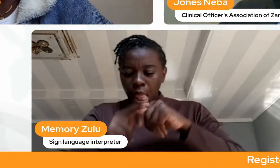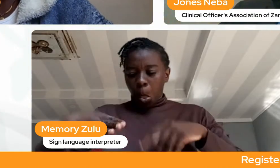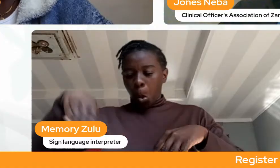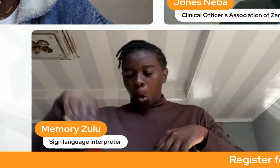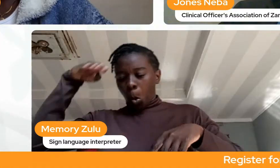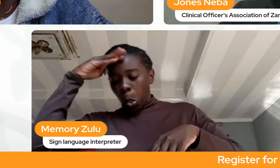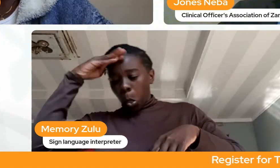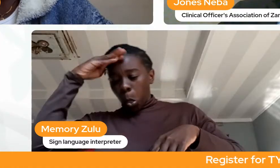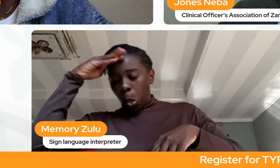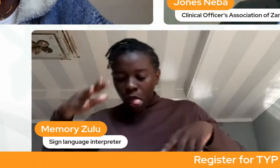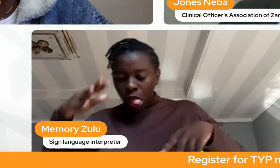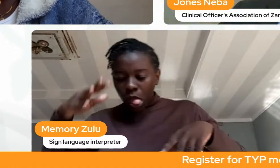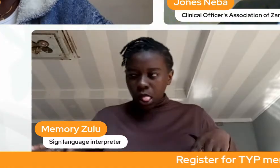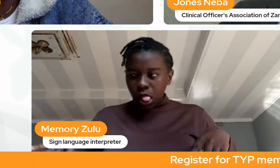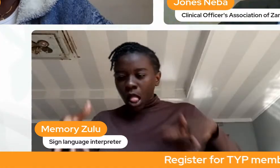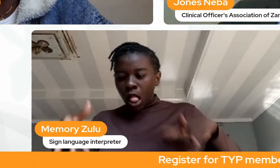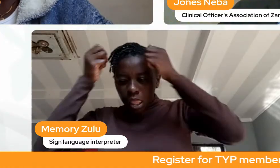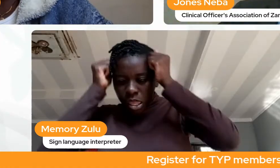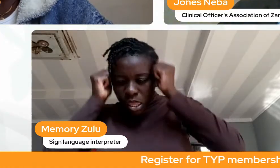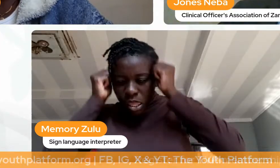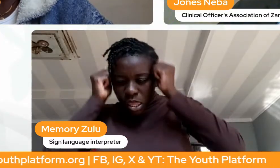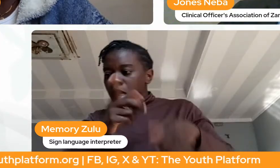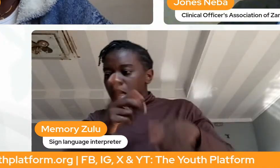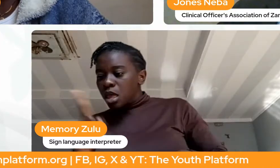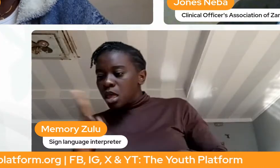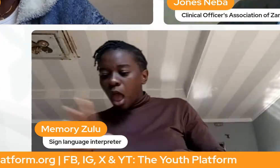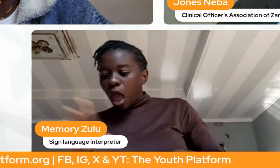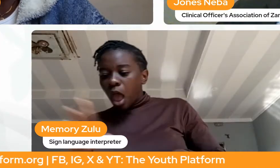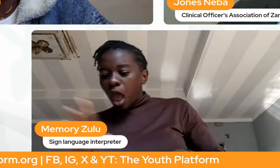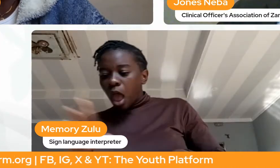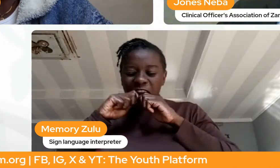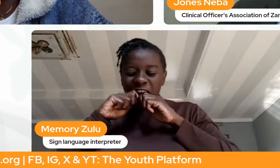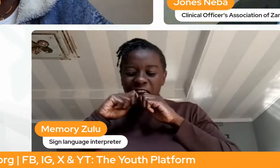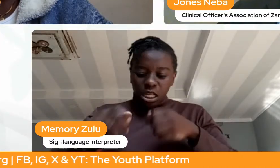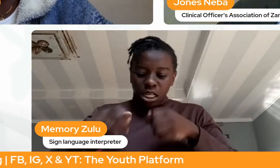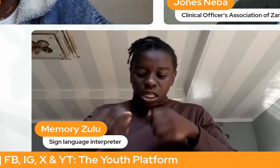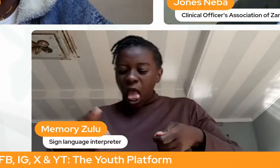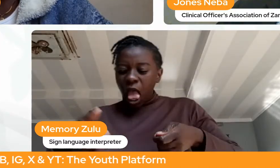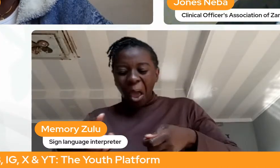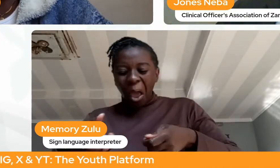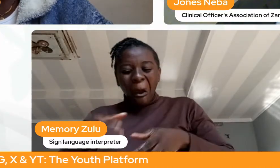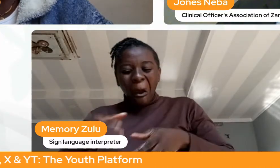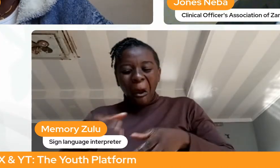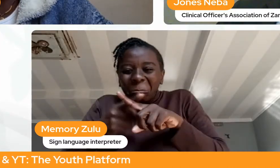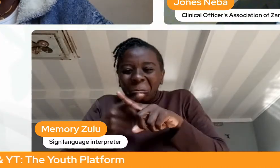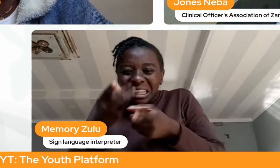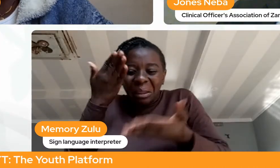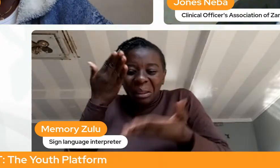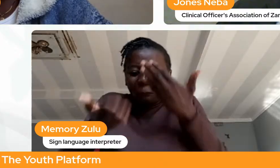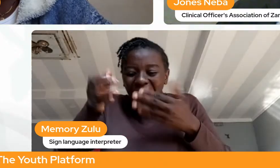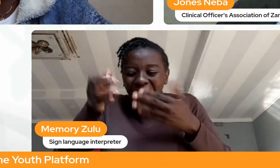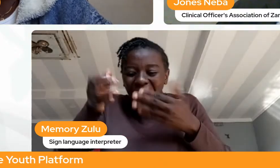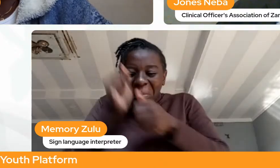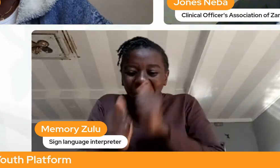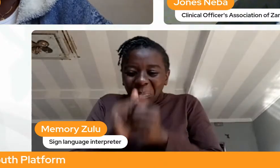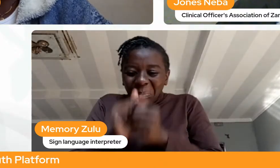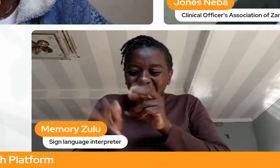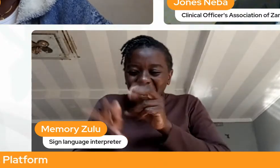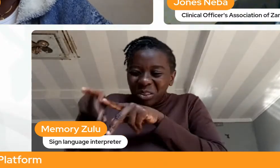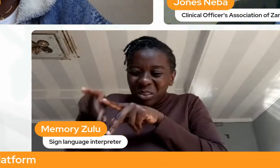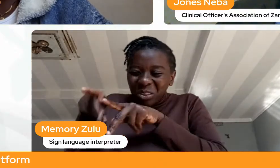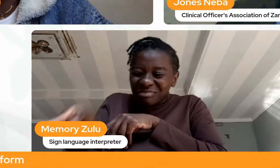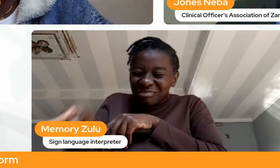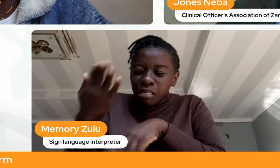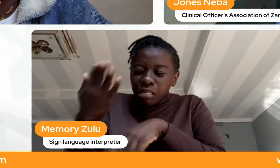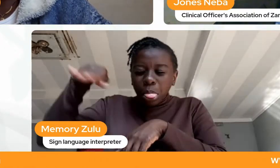you're unable to recall what you had encountered the previous night. So alcohol and other drugs,